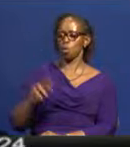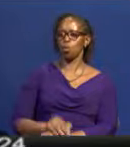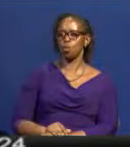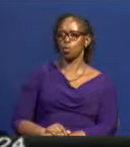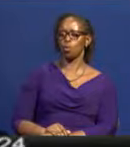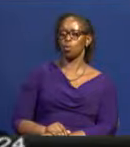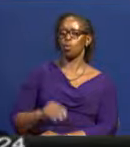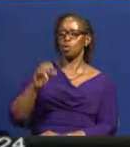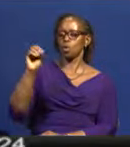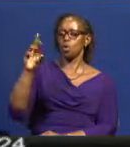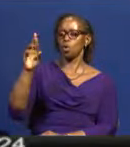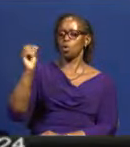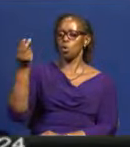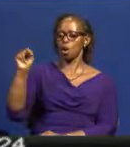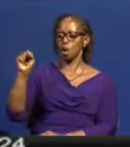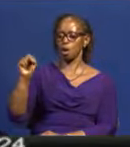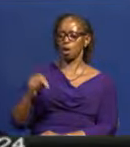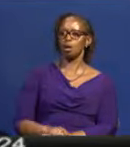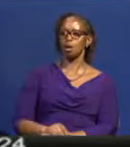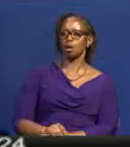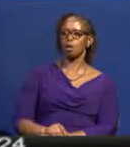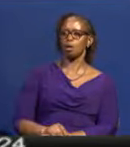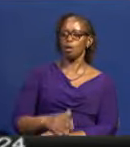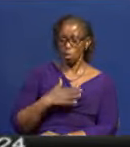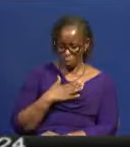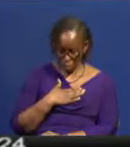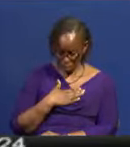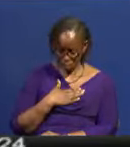Honorable Joshua Oron. Honorable